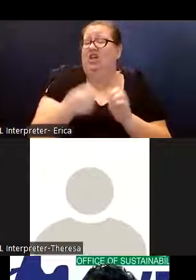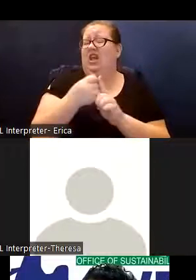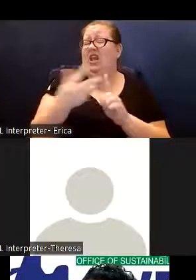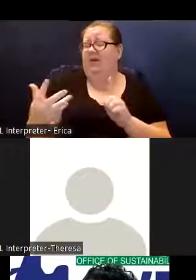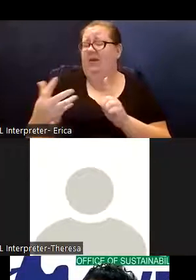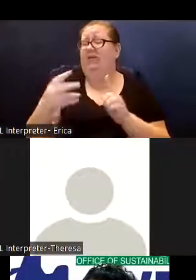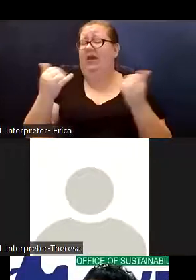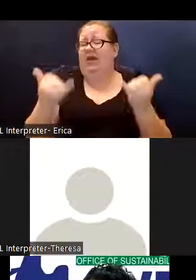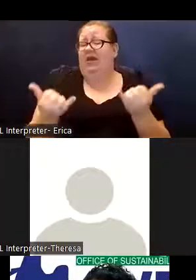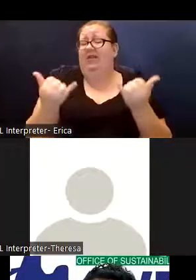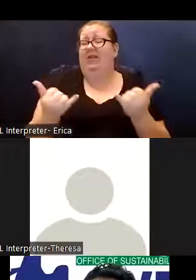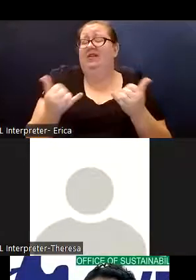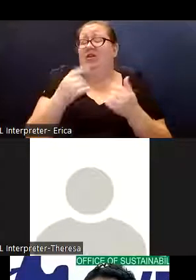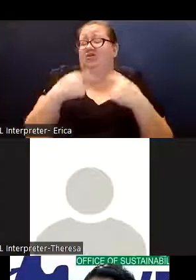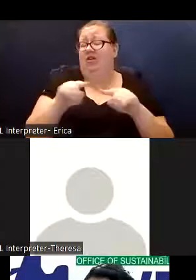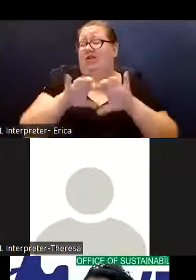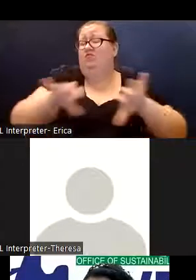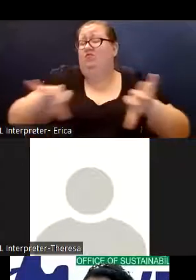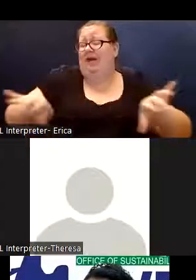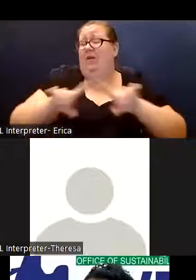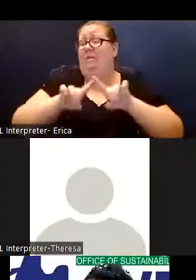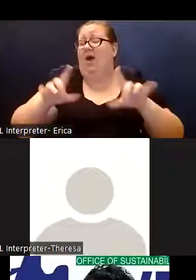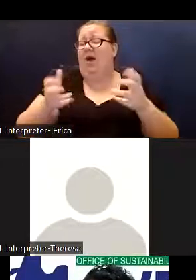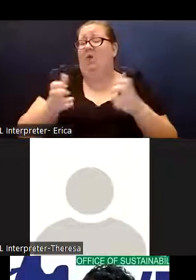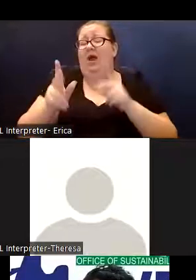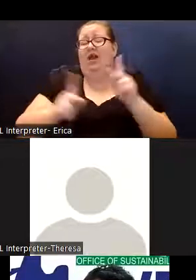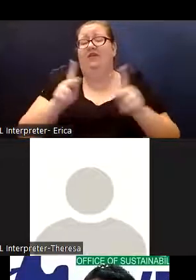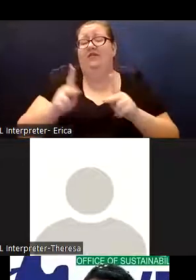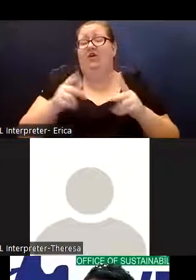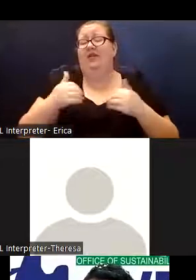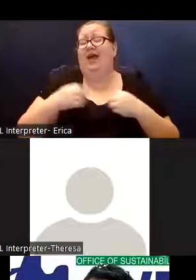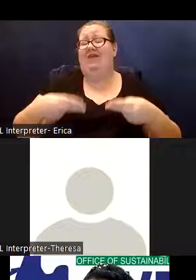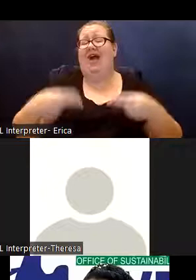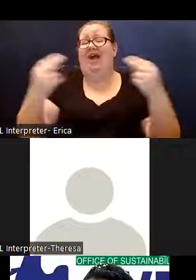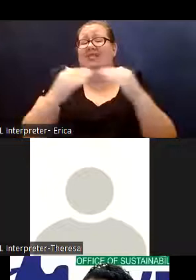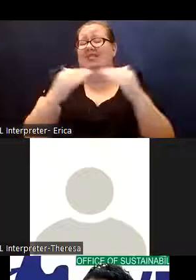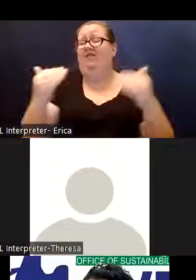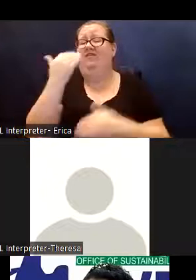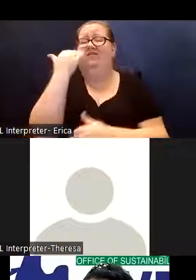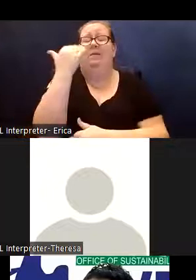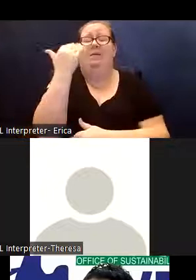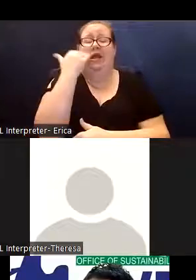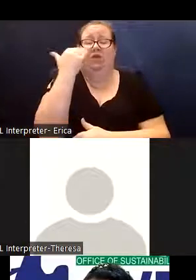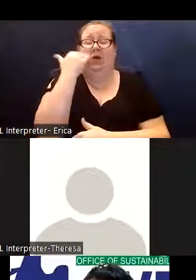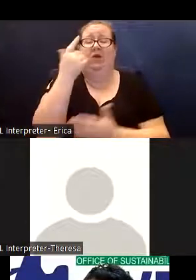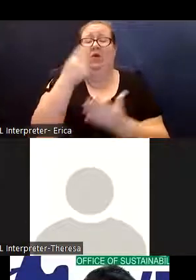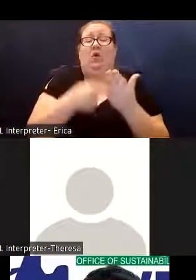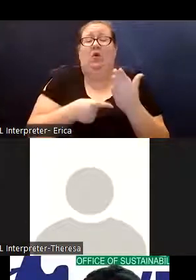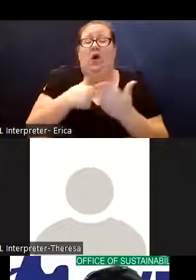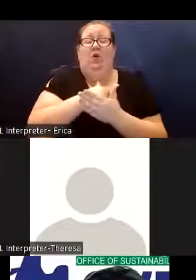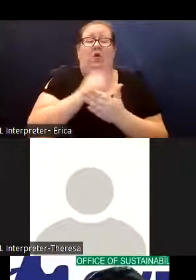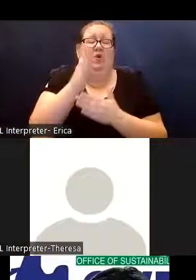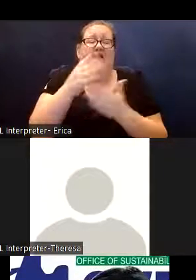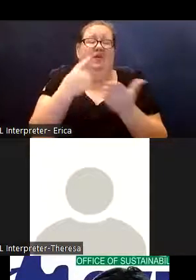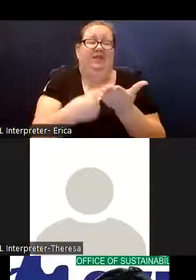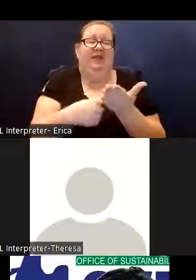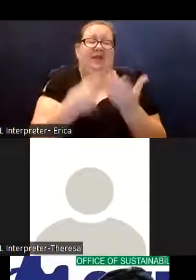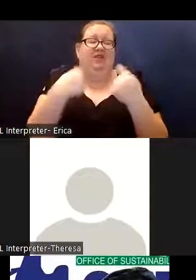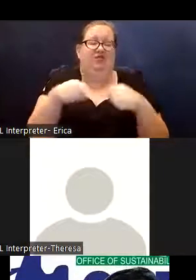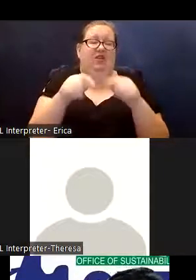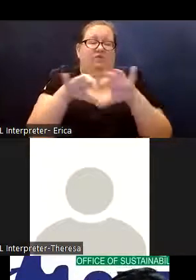on the breakouts, but I wanted folks to have a high level familiarity with what we are going to be discussing in the